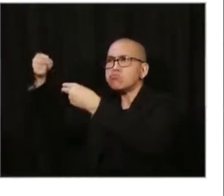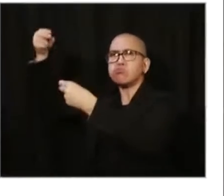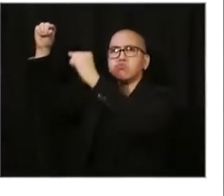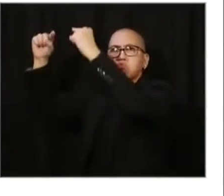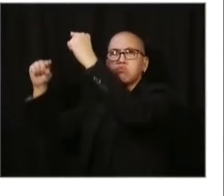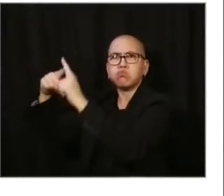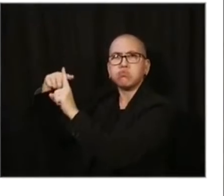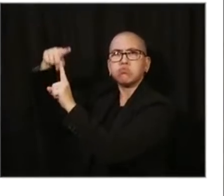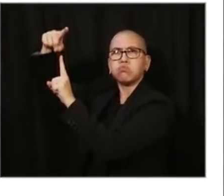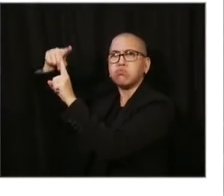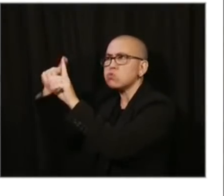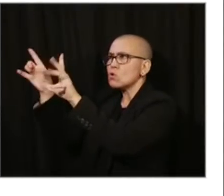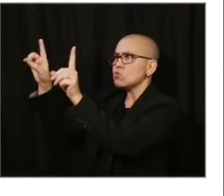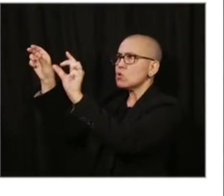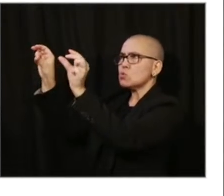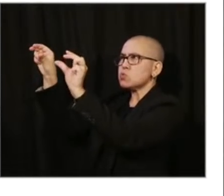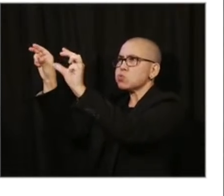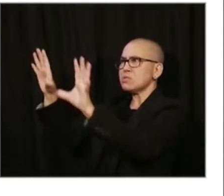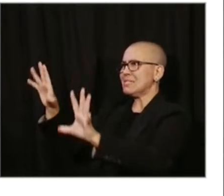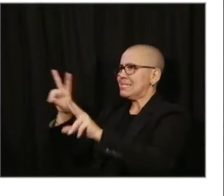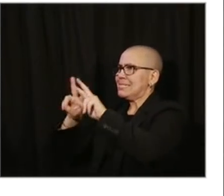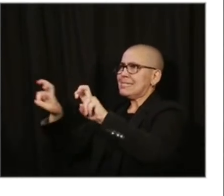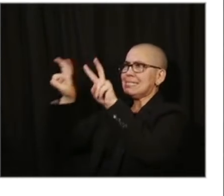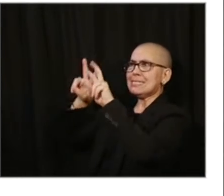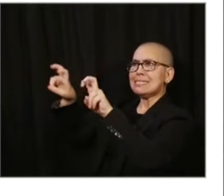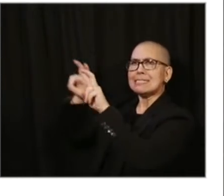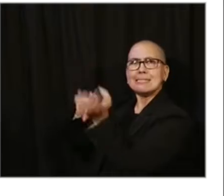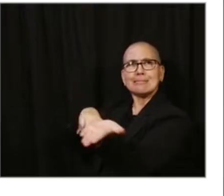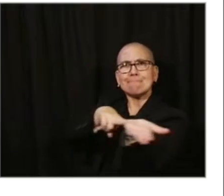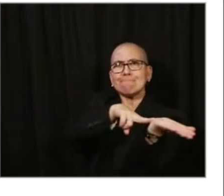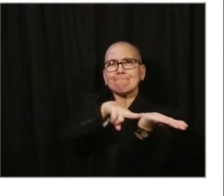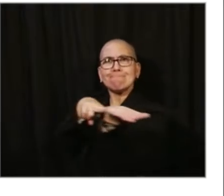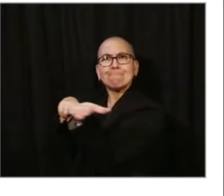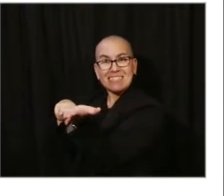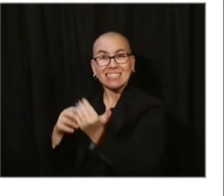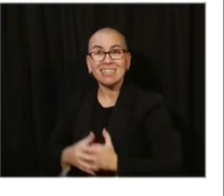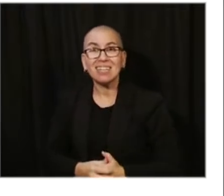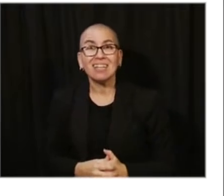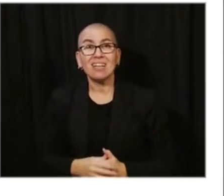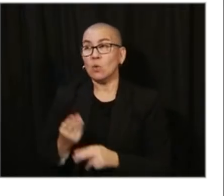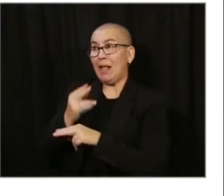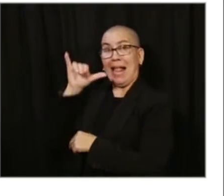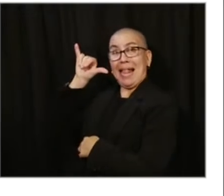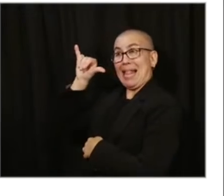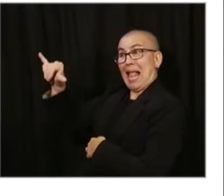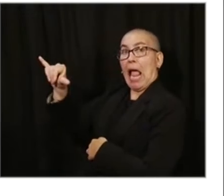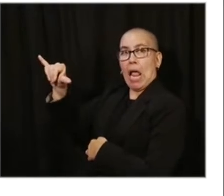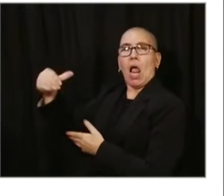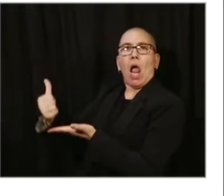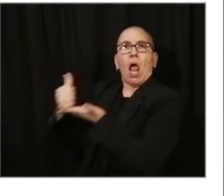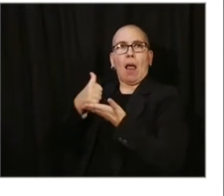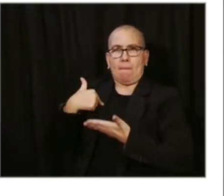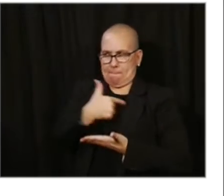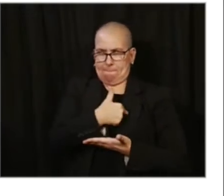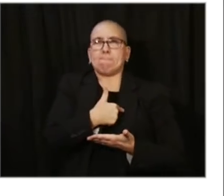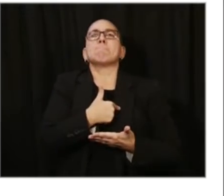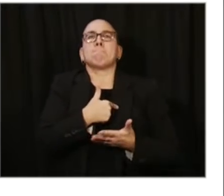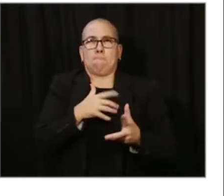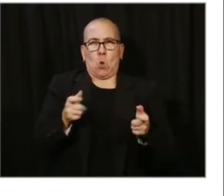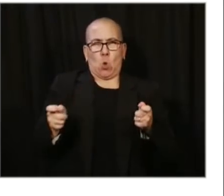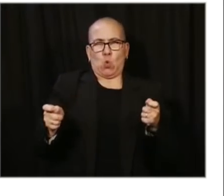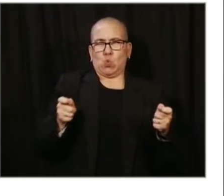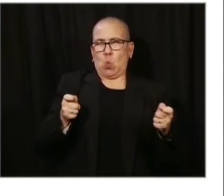and that's what we're going to do. By being able to use that more targeted approach, it lets us keep